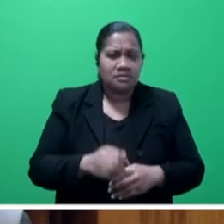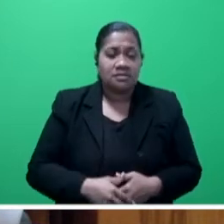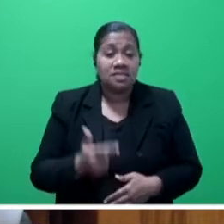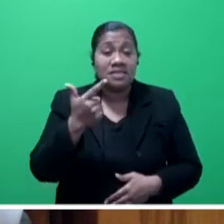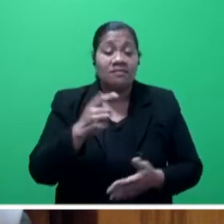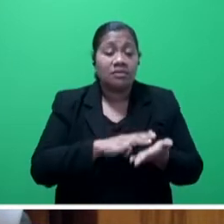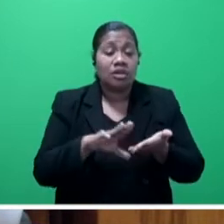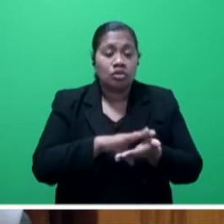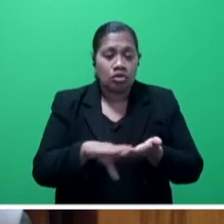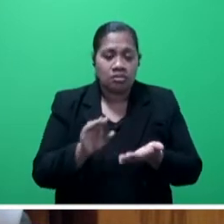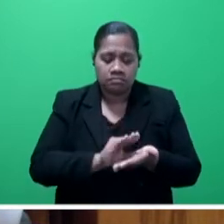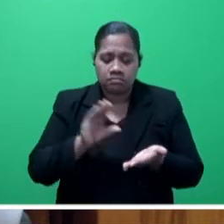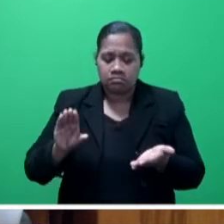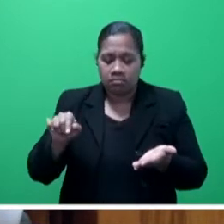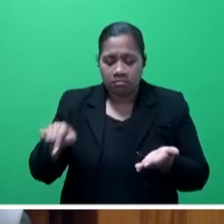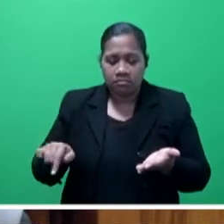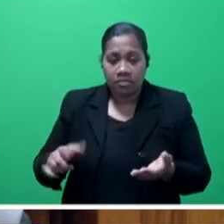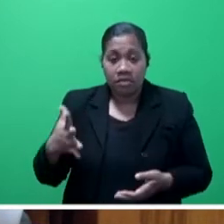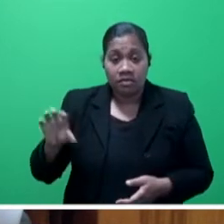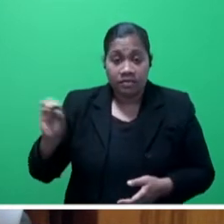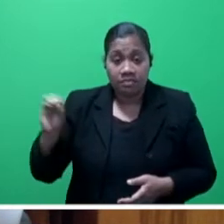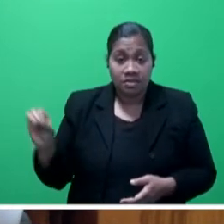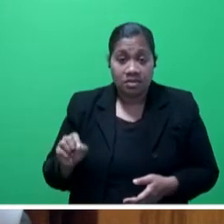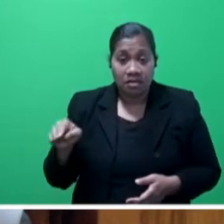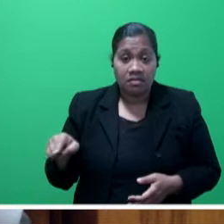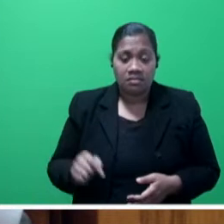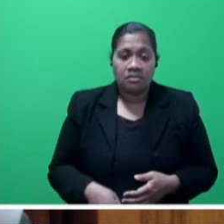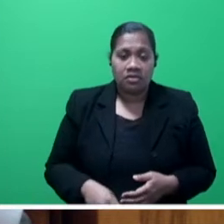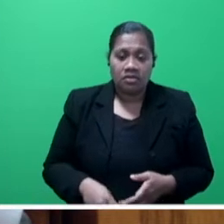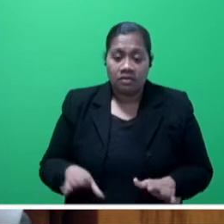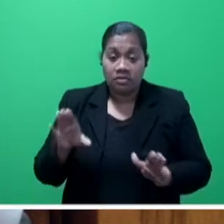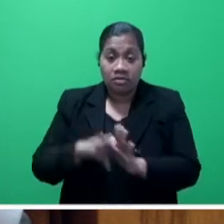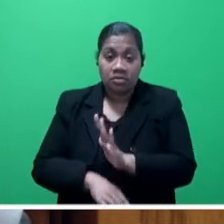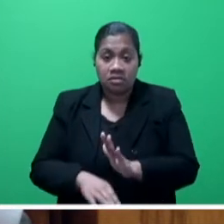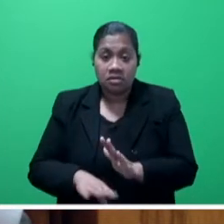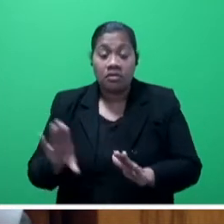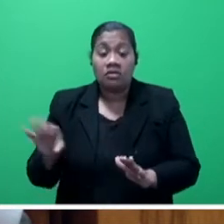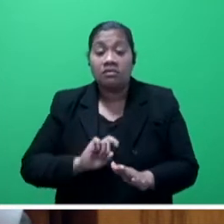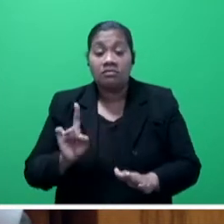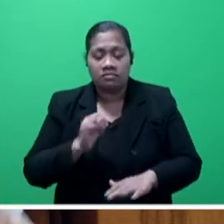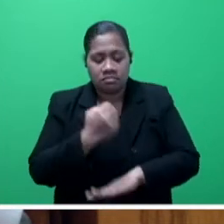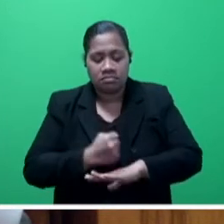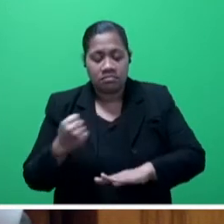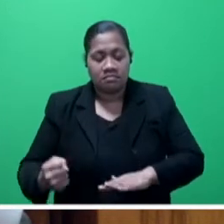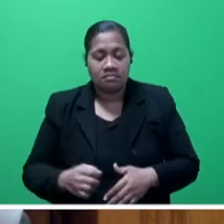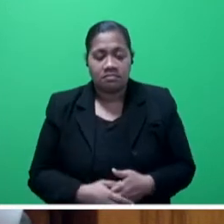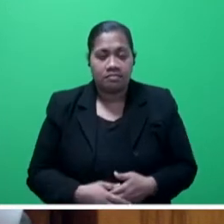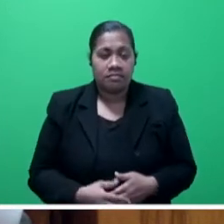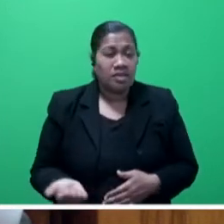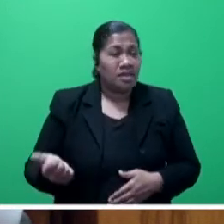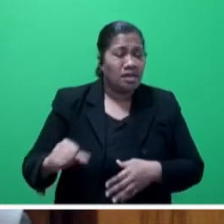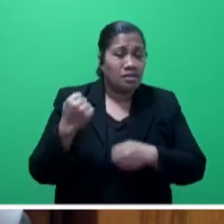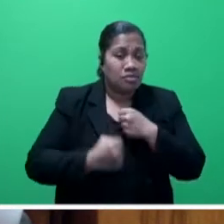million have been allocated, whether 50% of the entire cost will be picked up by government, Mr. Speaker said. Any machinery they want